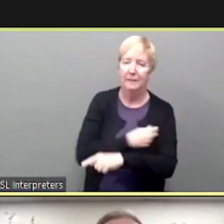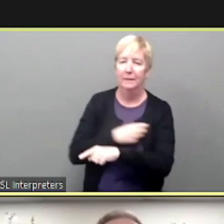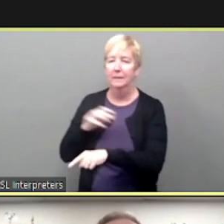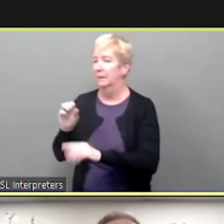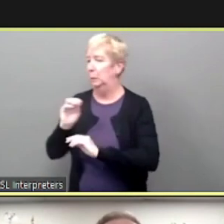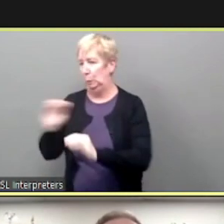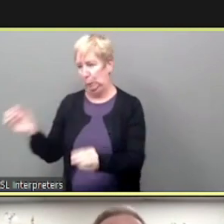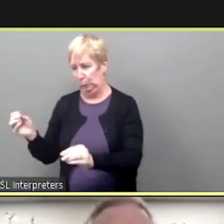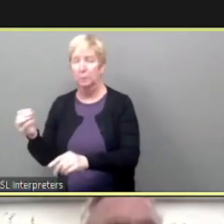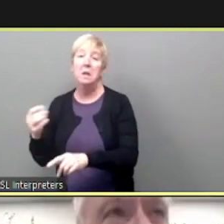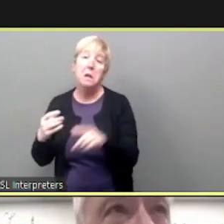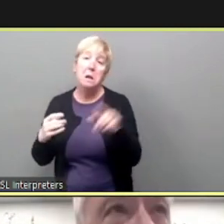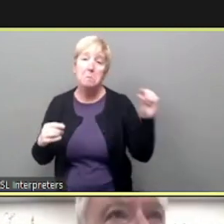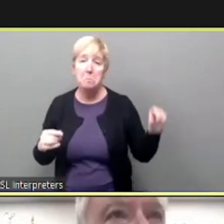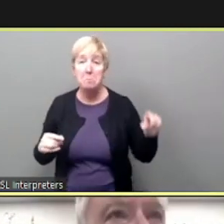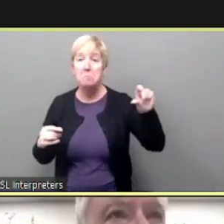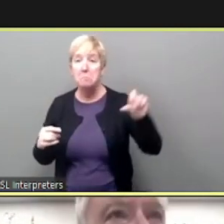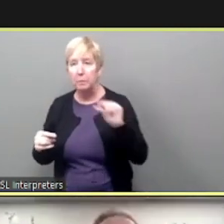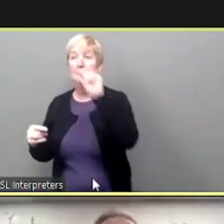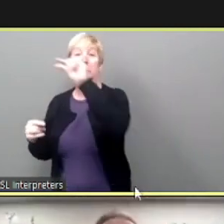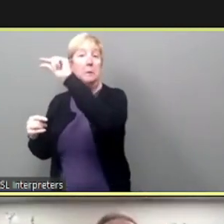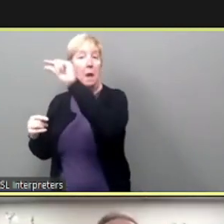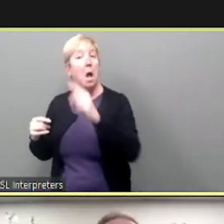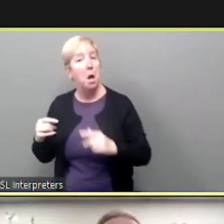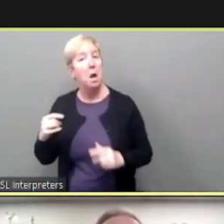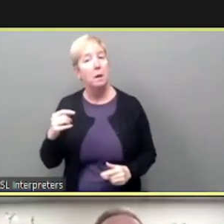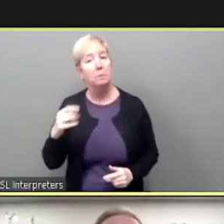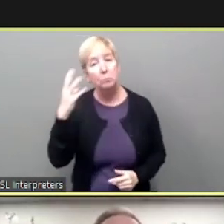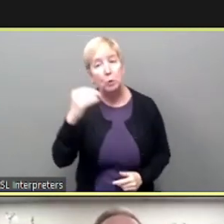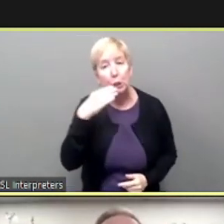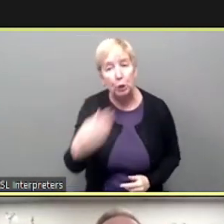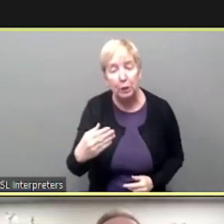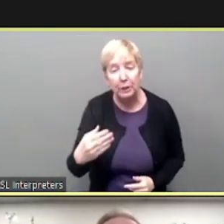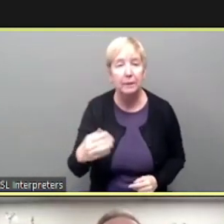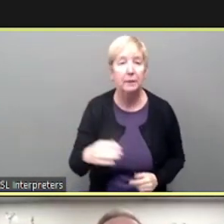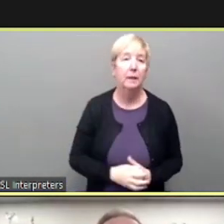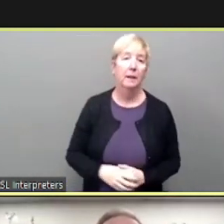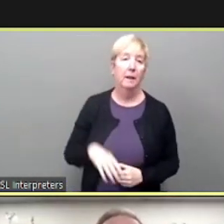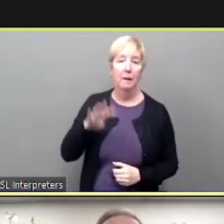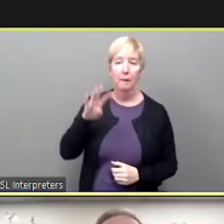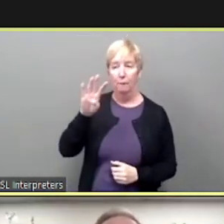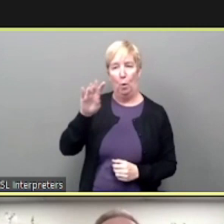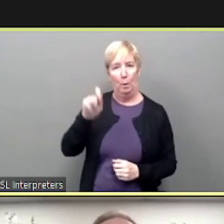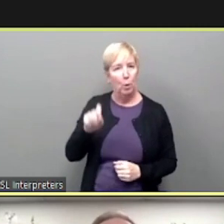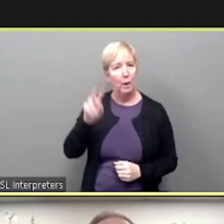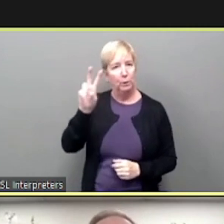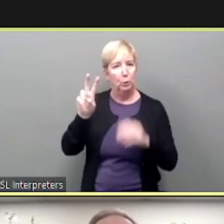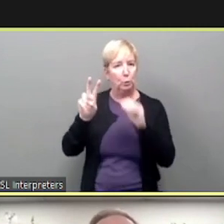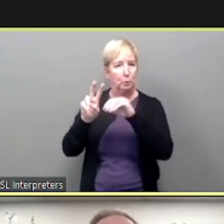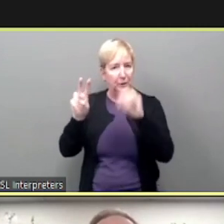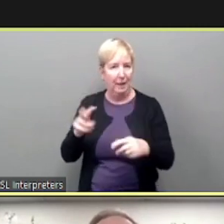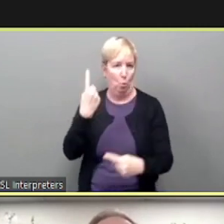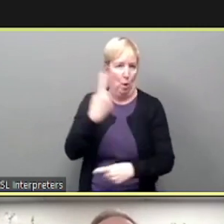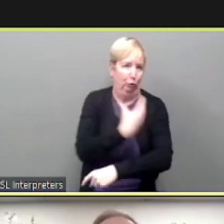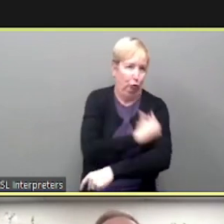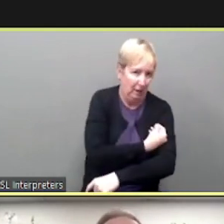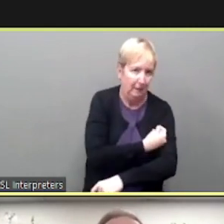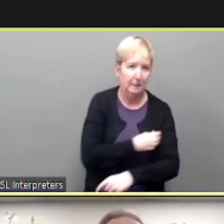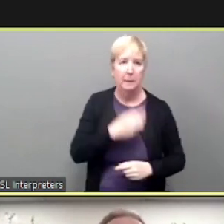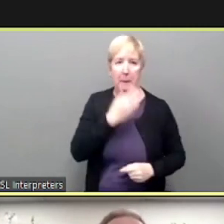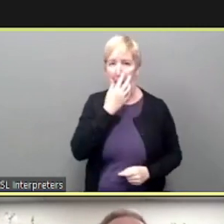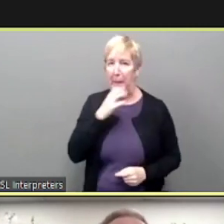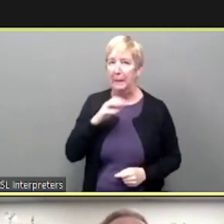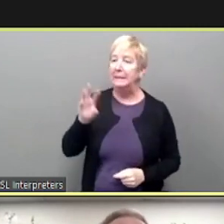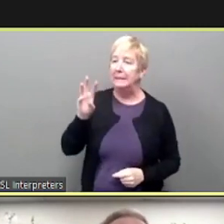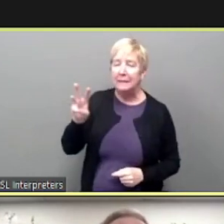well, almost 90% fully vaccinated, 4.2% partially vaccinated. And we're working with CMS